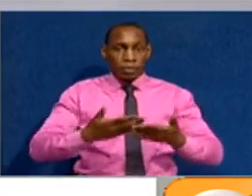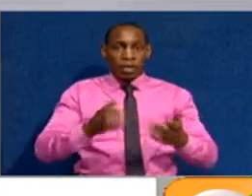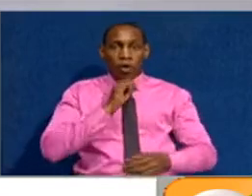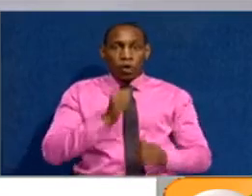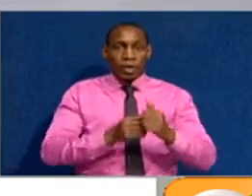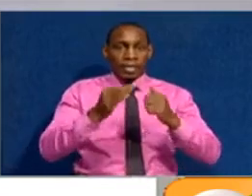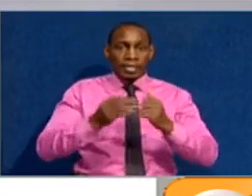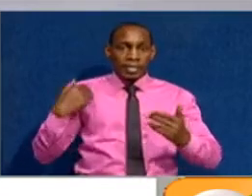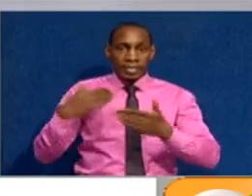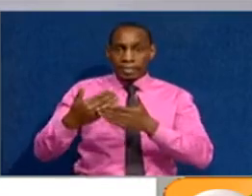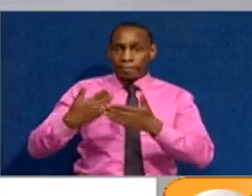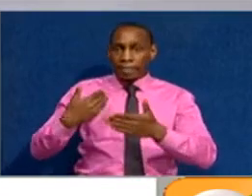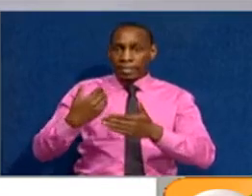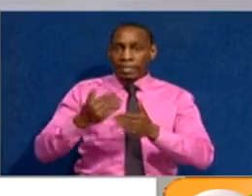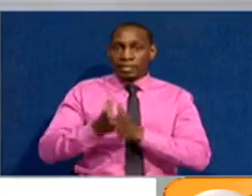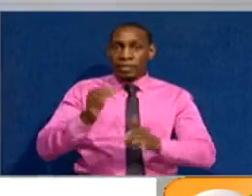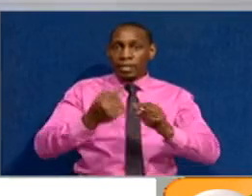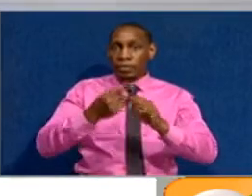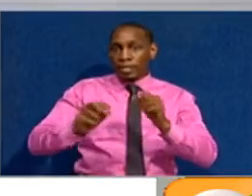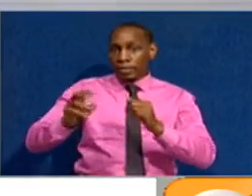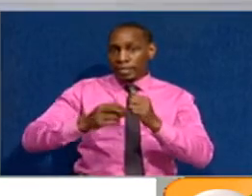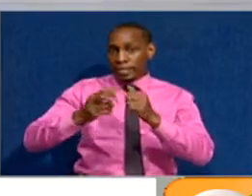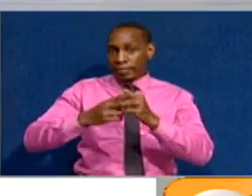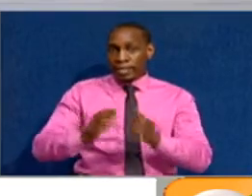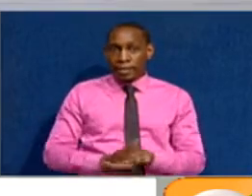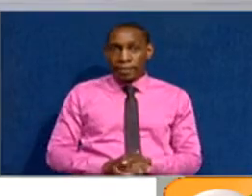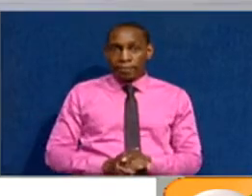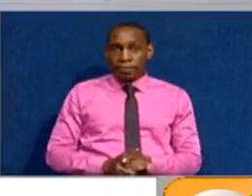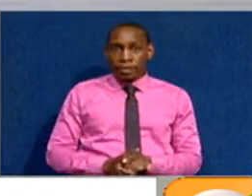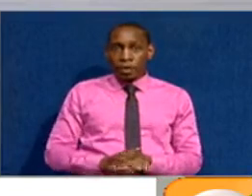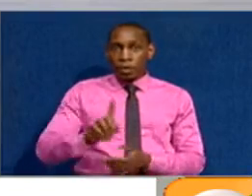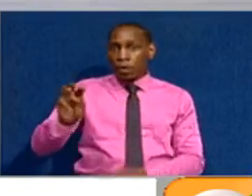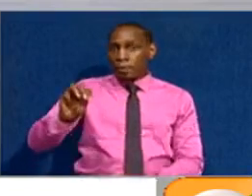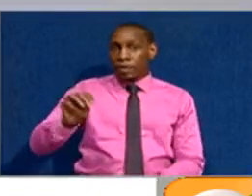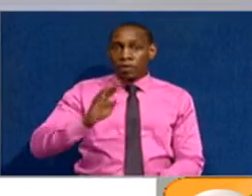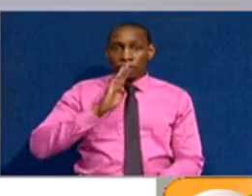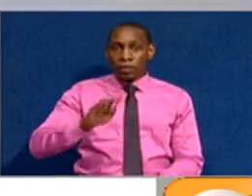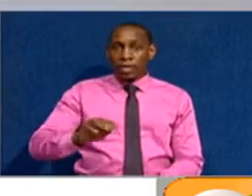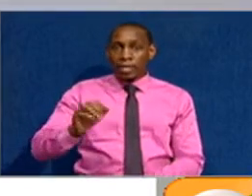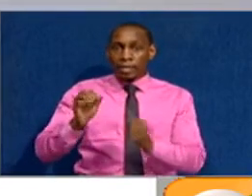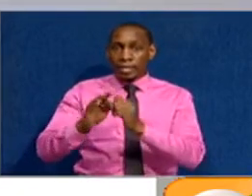turned 18 since the last general election in 2017. But only